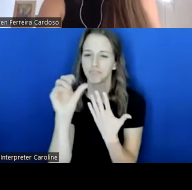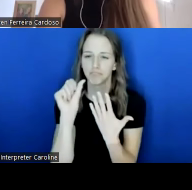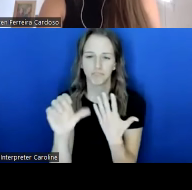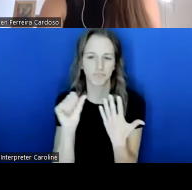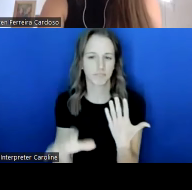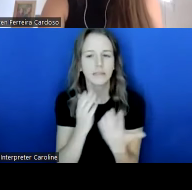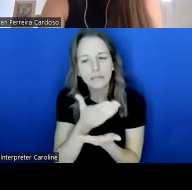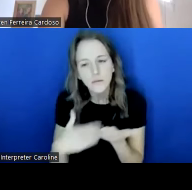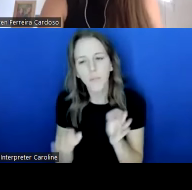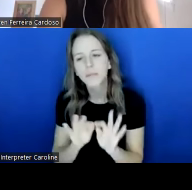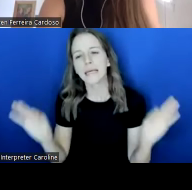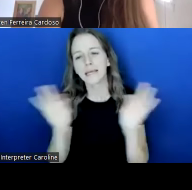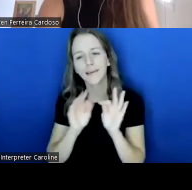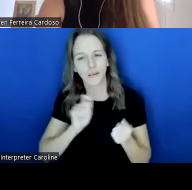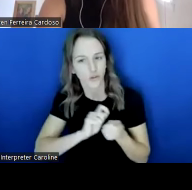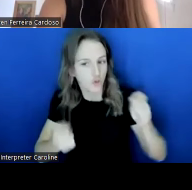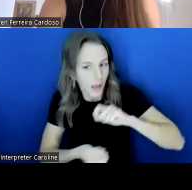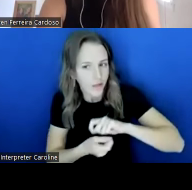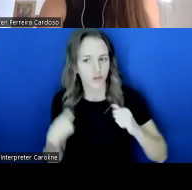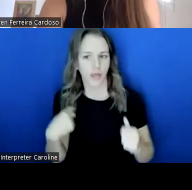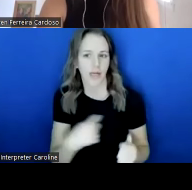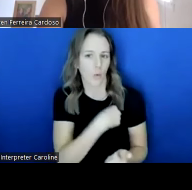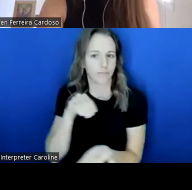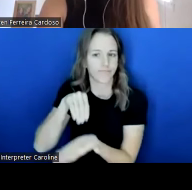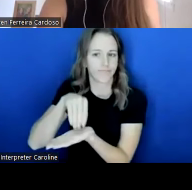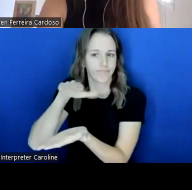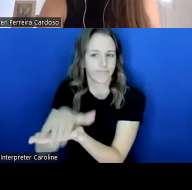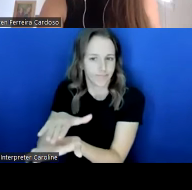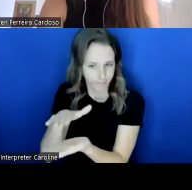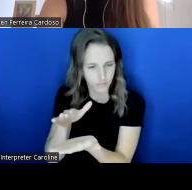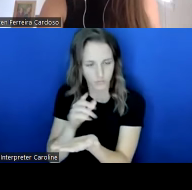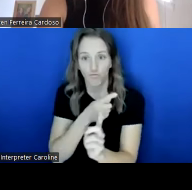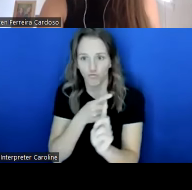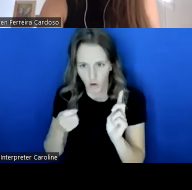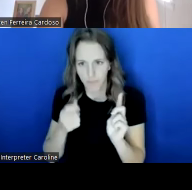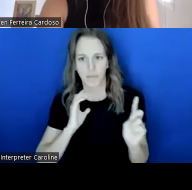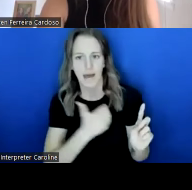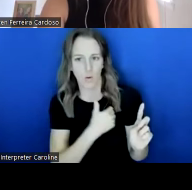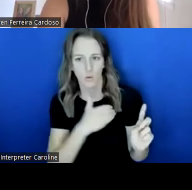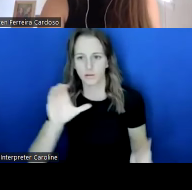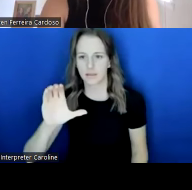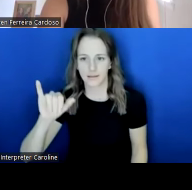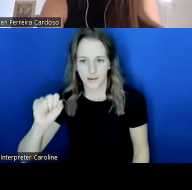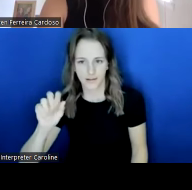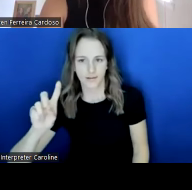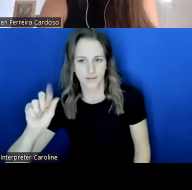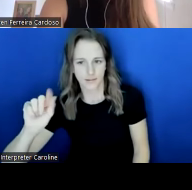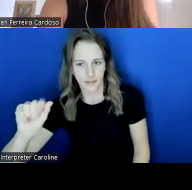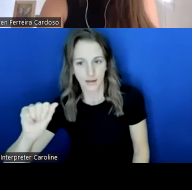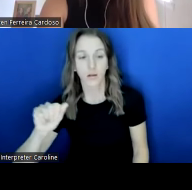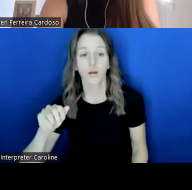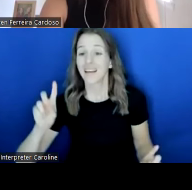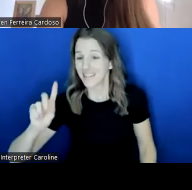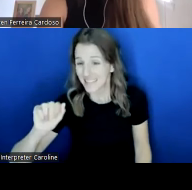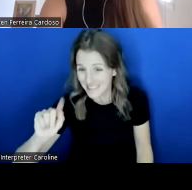changes that we were able to capture that came as a result of CCIS data, both the data itself